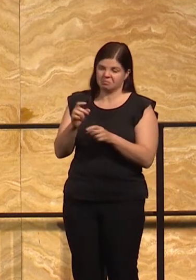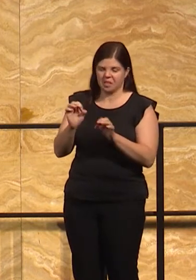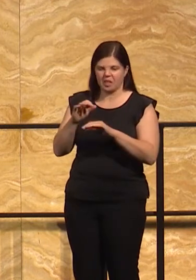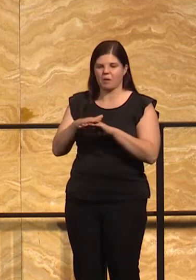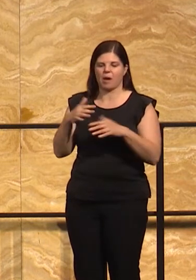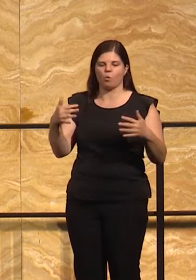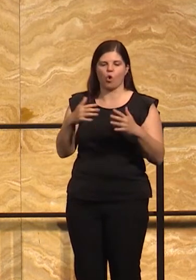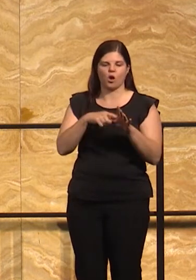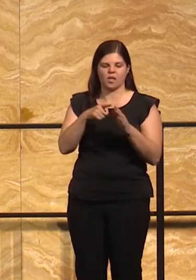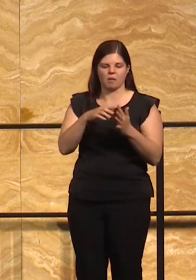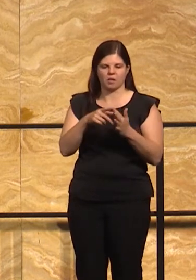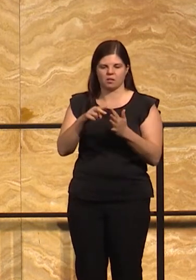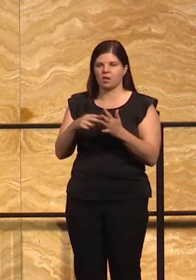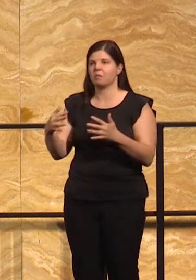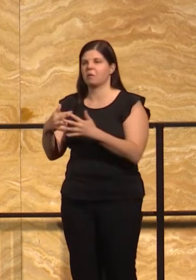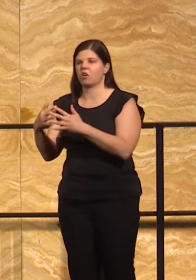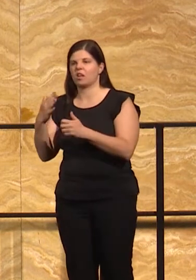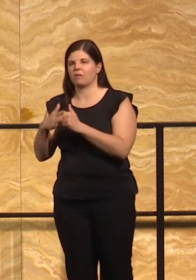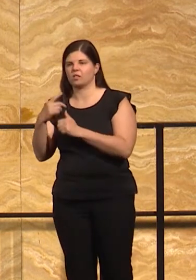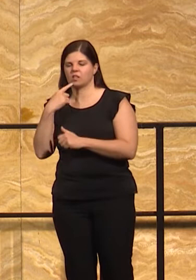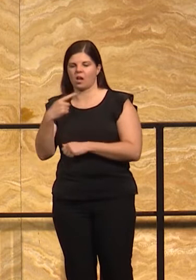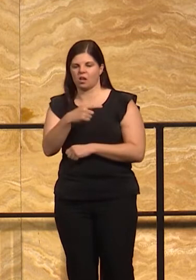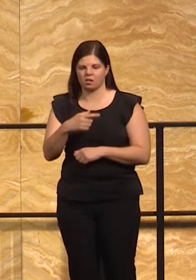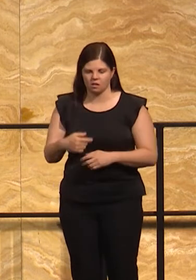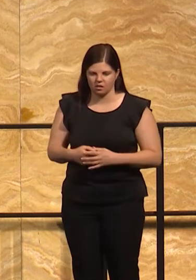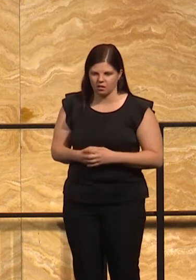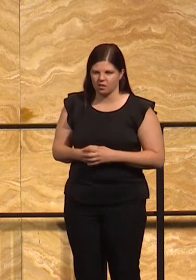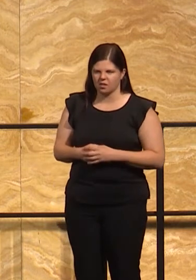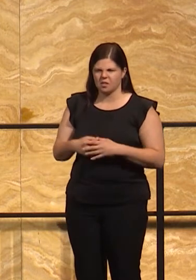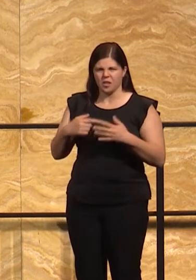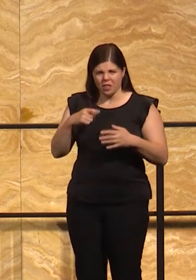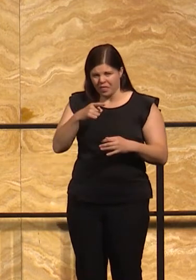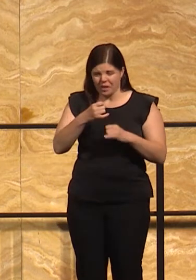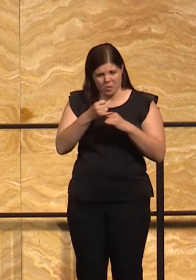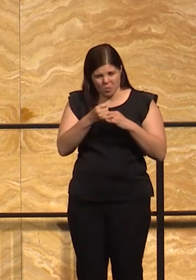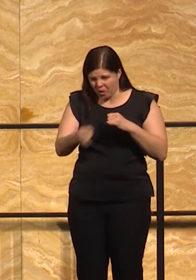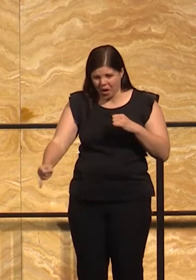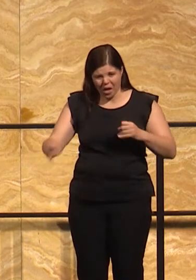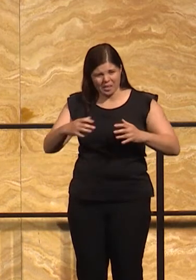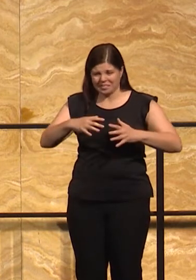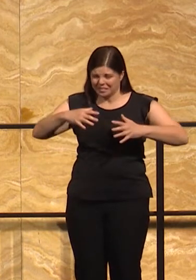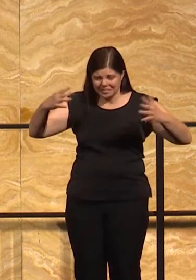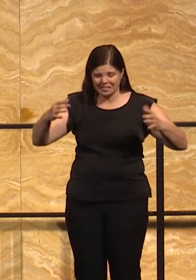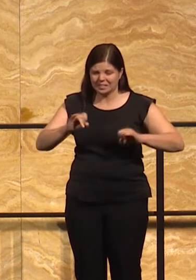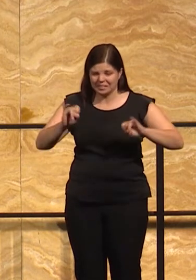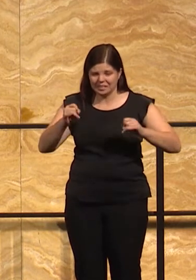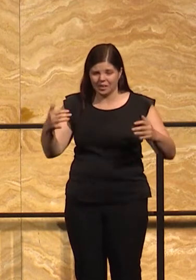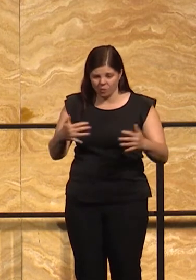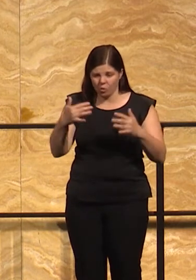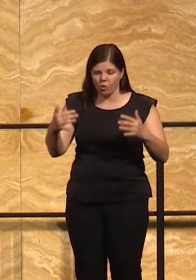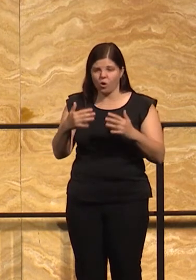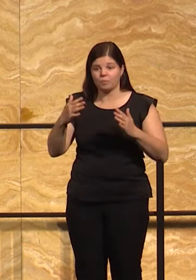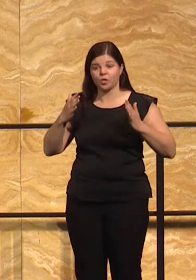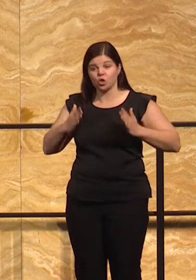Yemen. Far, far greater scale. The Human Rights Council in Geneva,